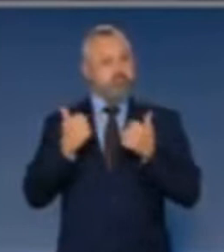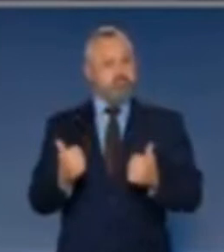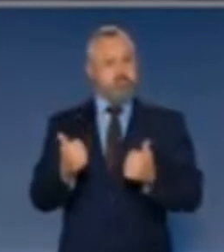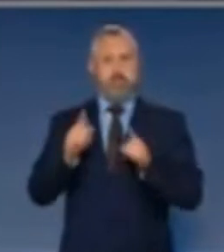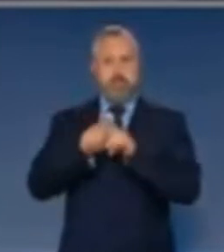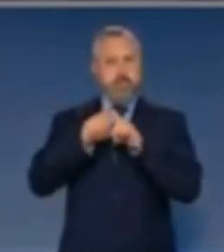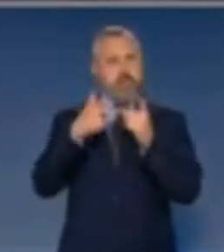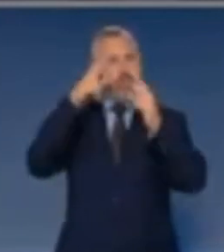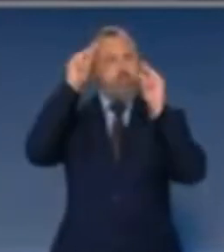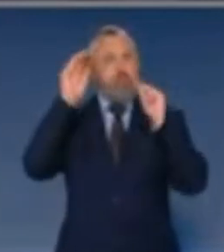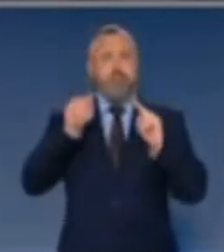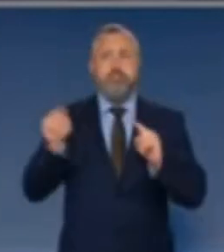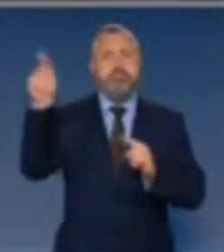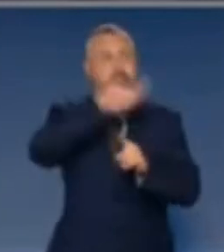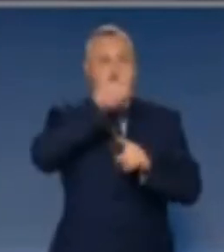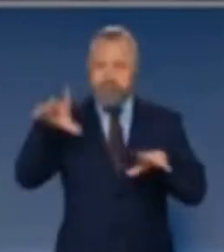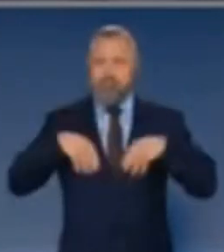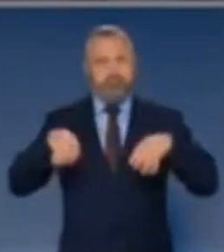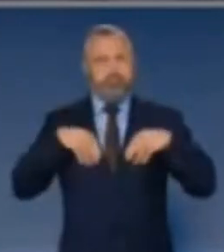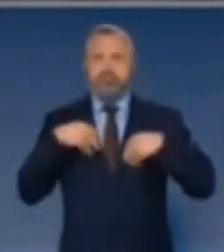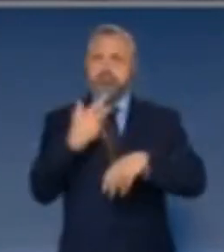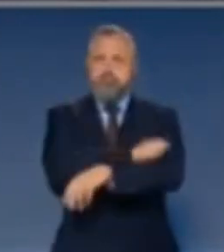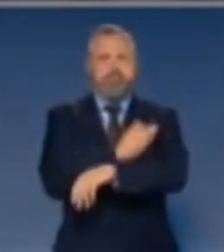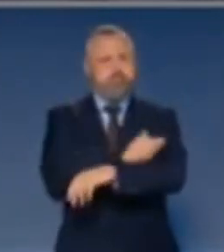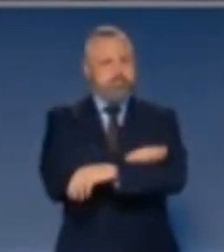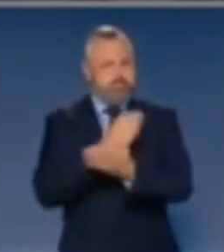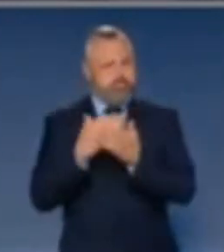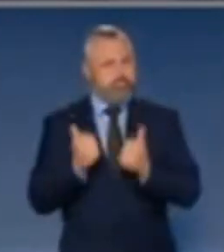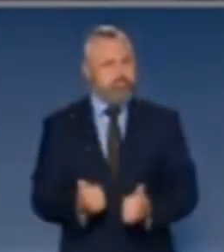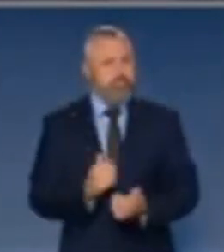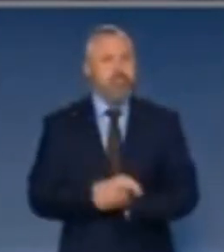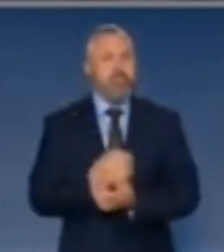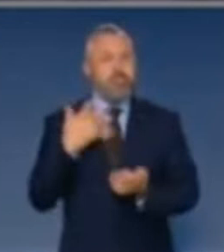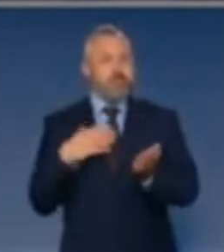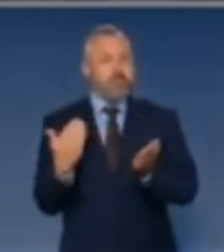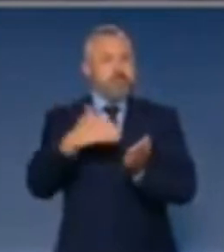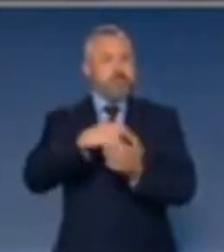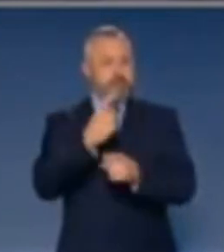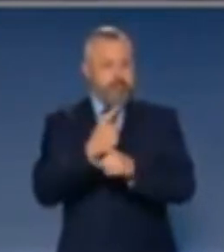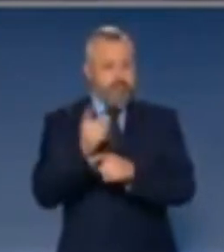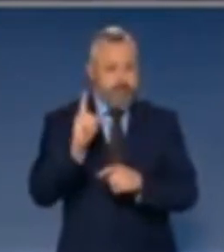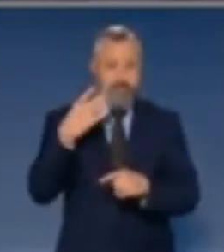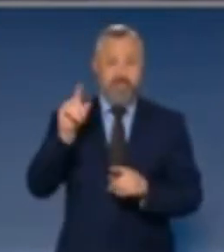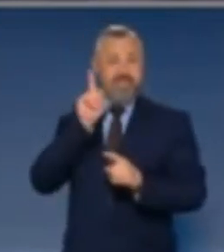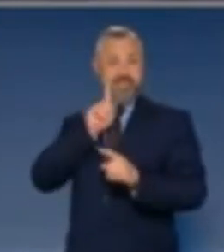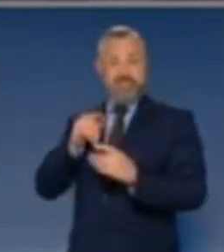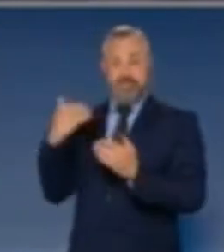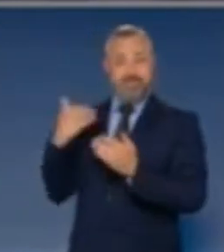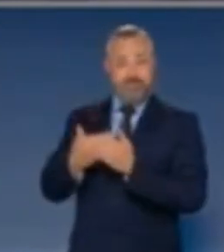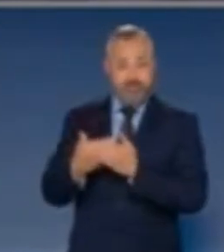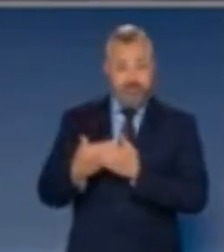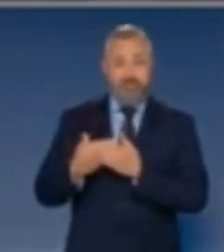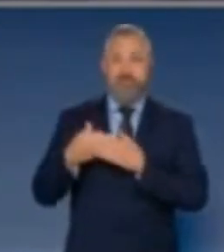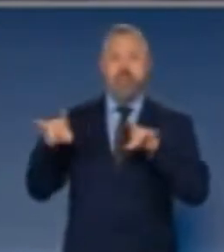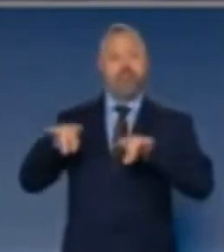In addition, the advice that I have is that as of yesterday evening, the national vaccination program, in cooperation with the